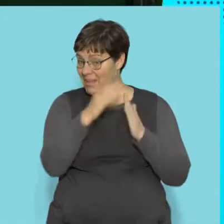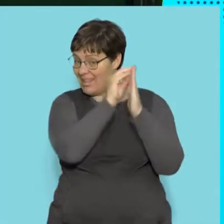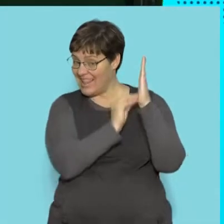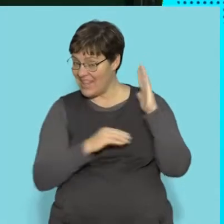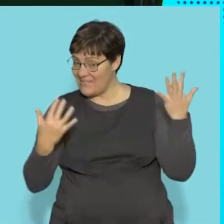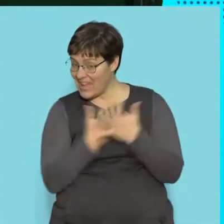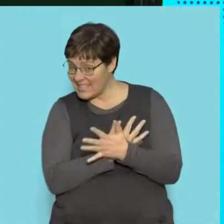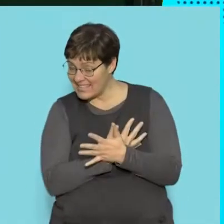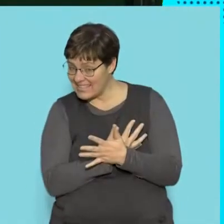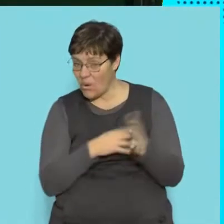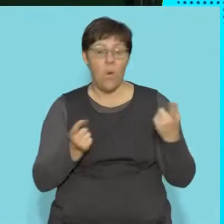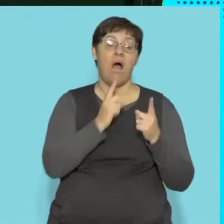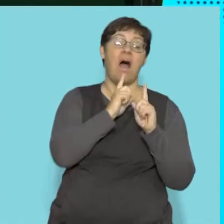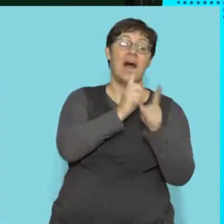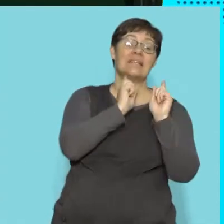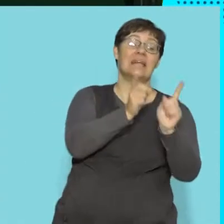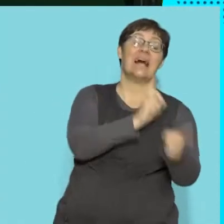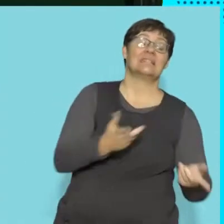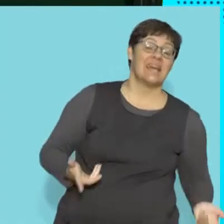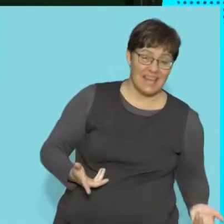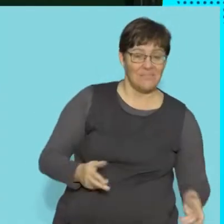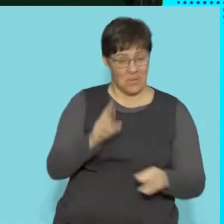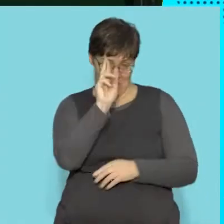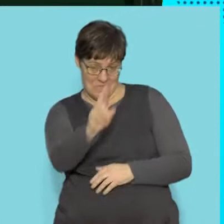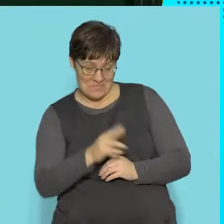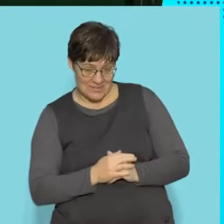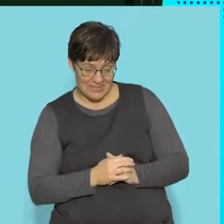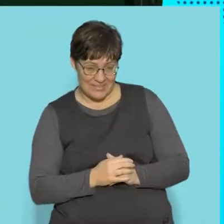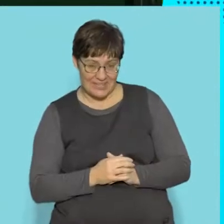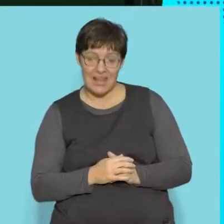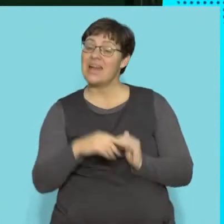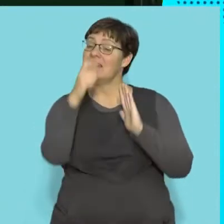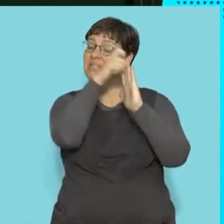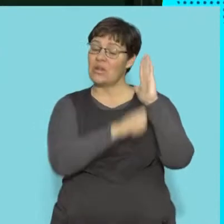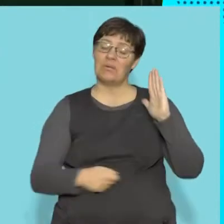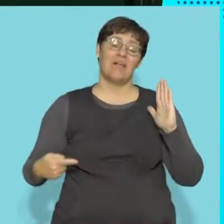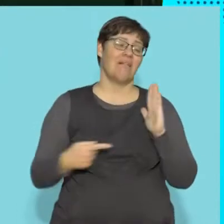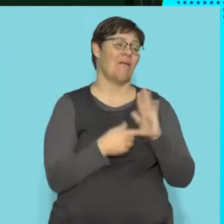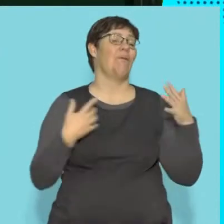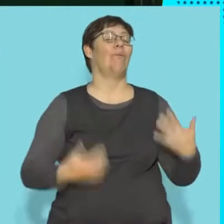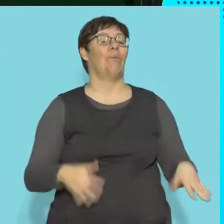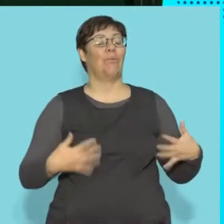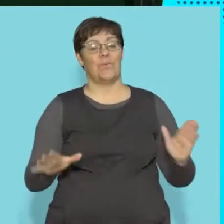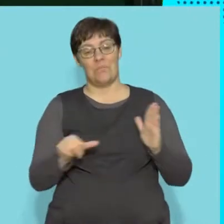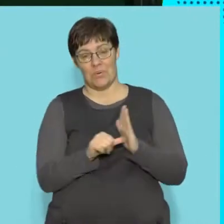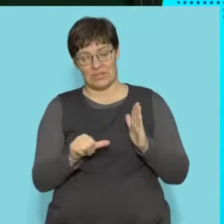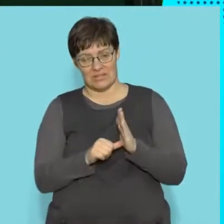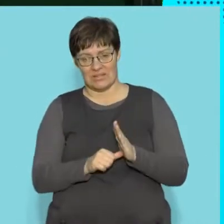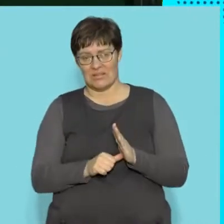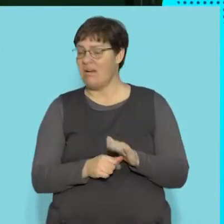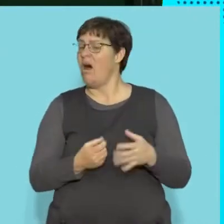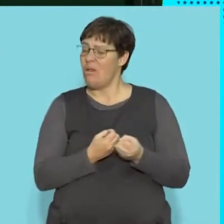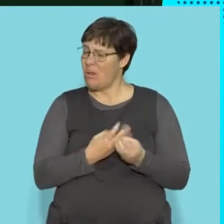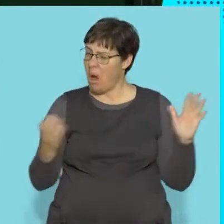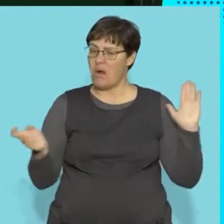to write them down quickly or answer them in your head? I hope so. Terminology is so important. You can